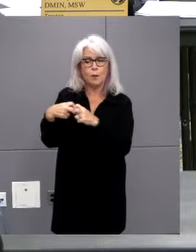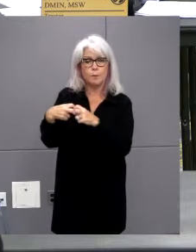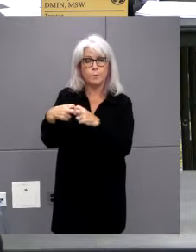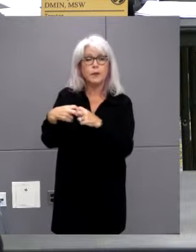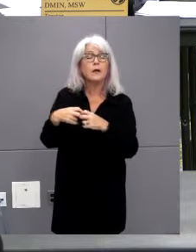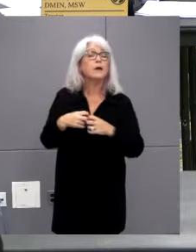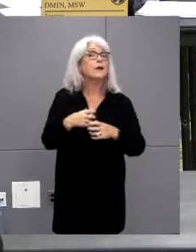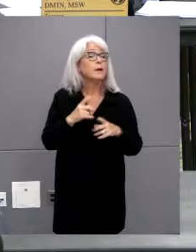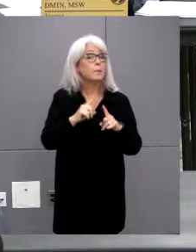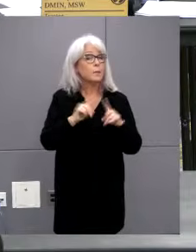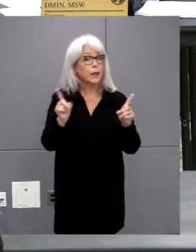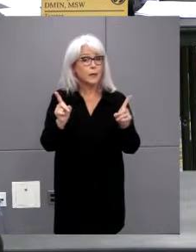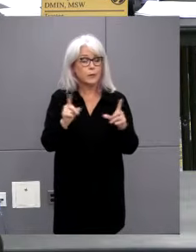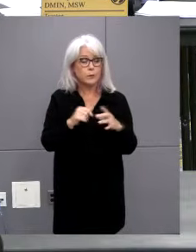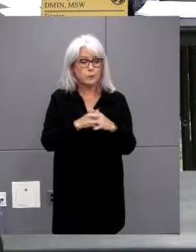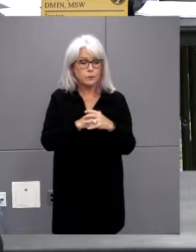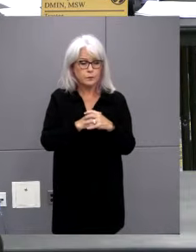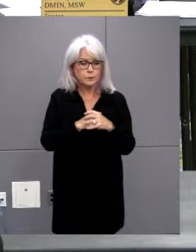we have